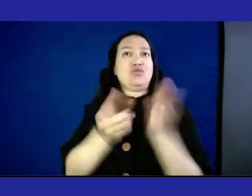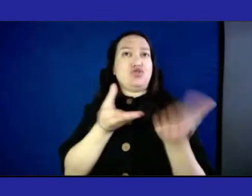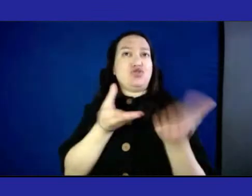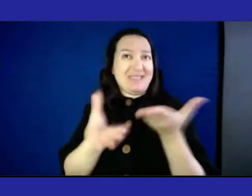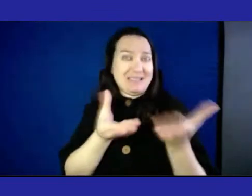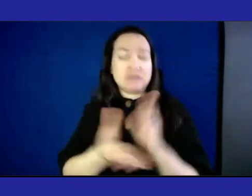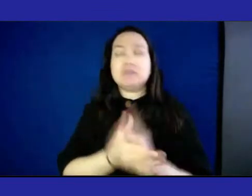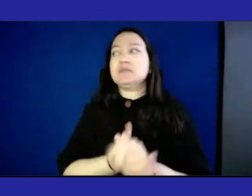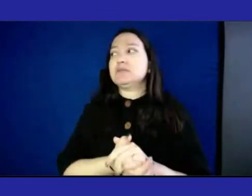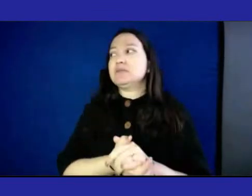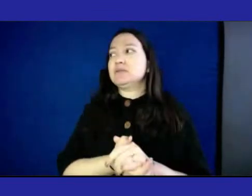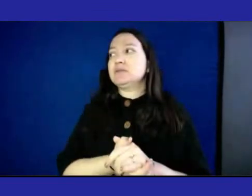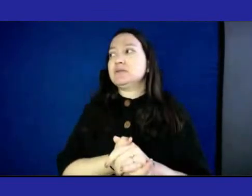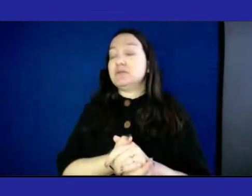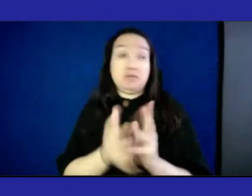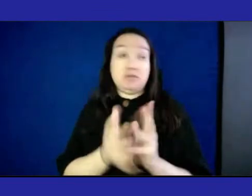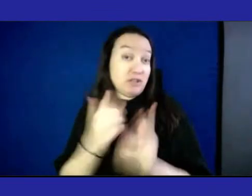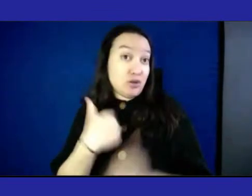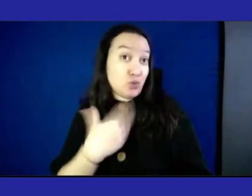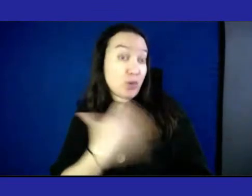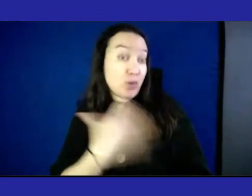as far as I know, or like